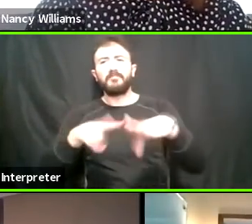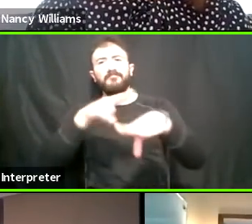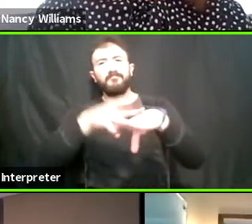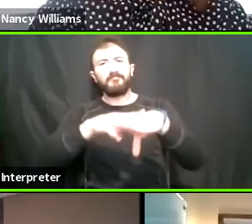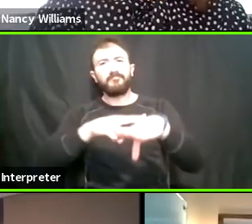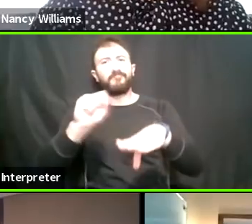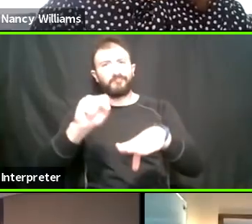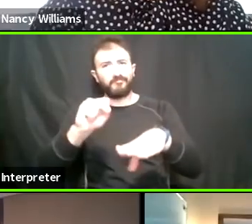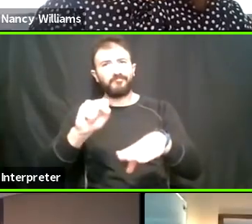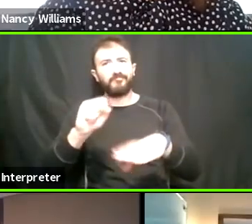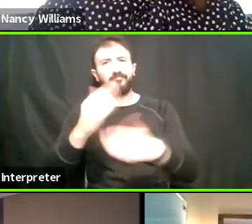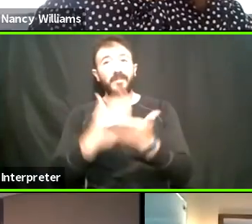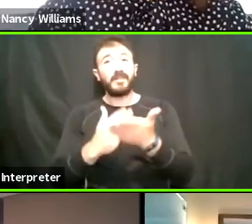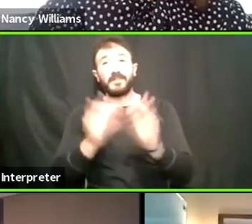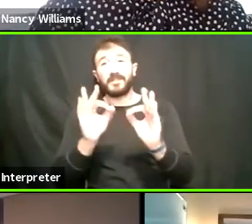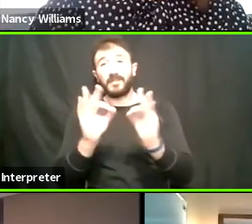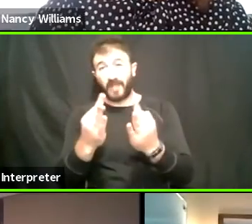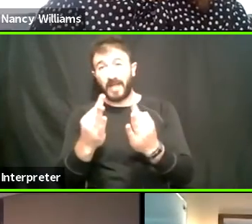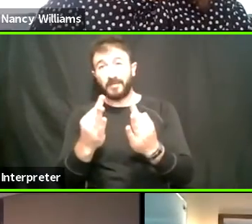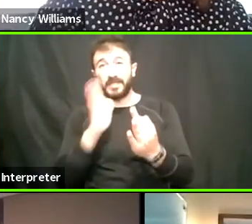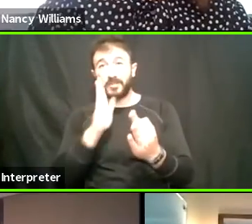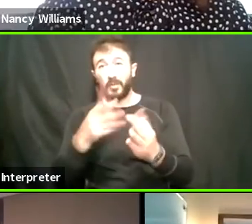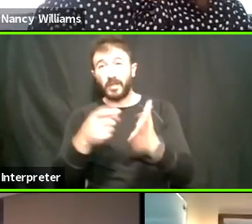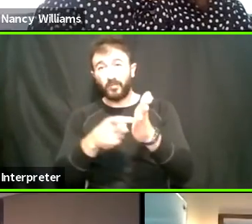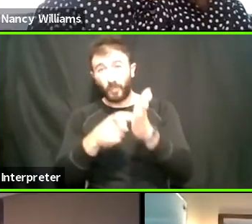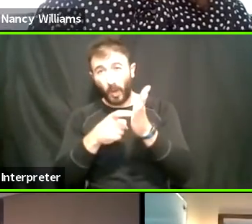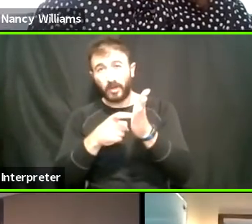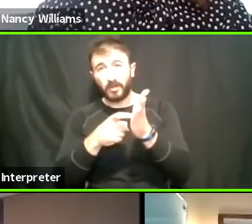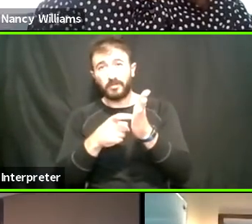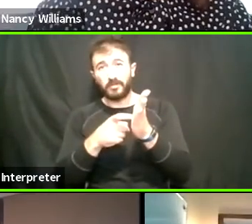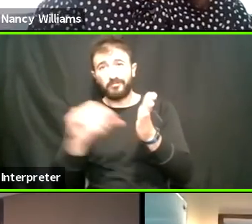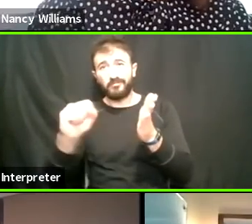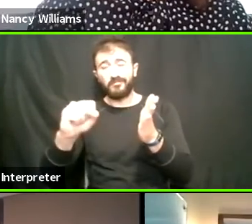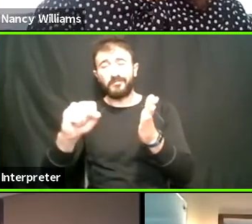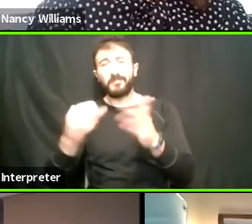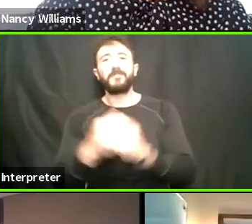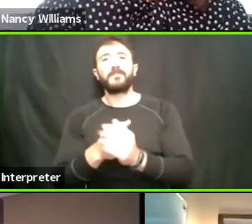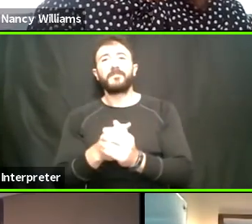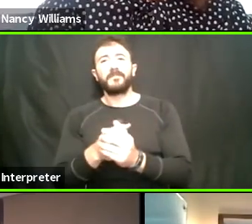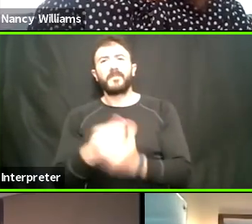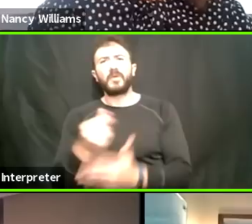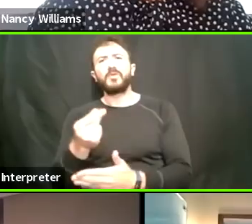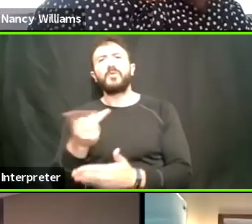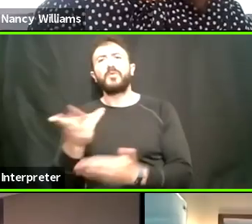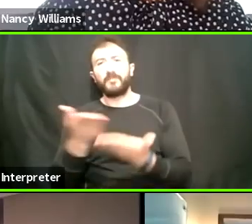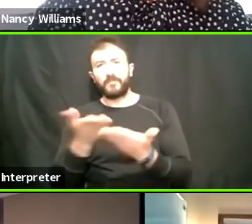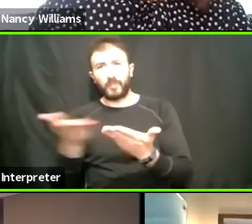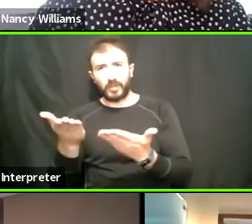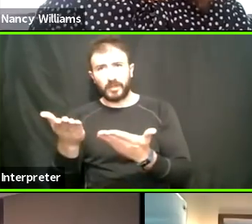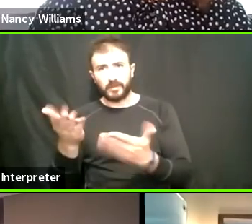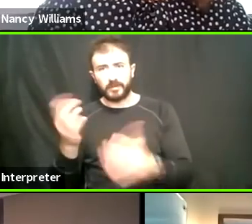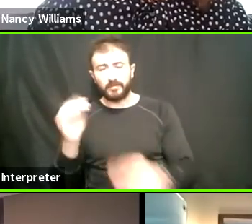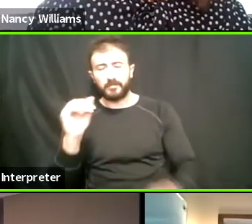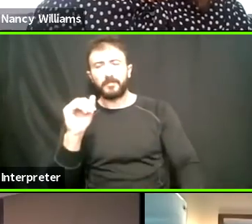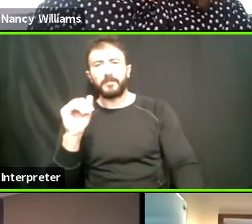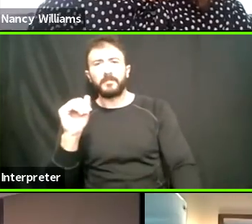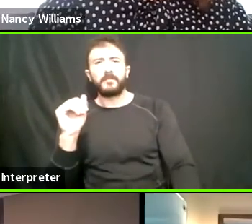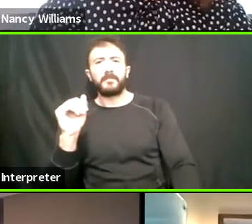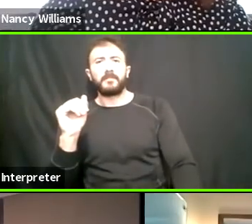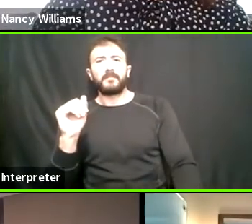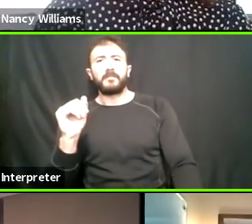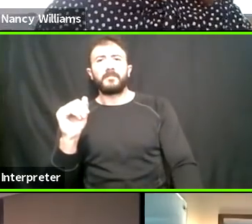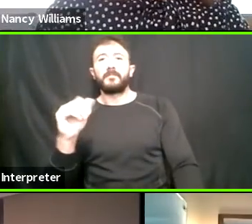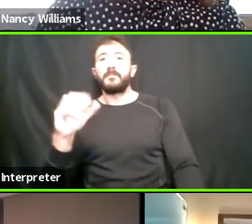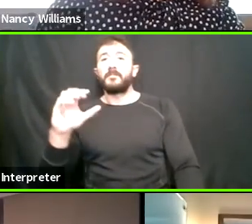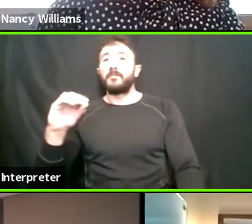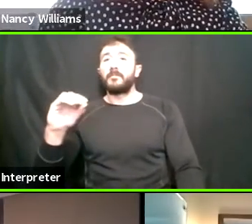have families who need that resource. And so a couple of things, something that Oscar